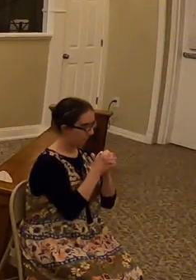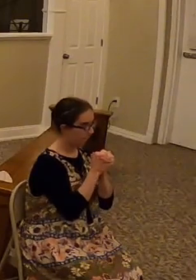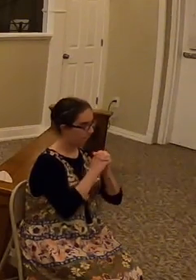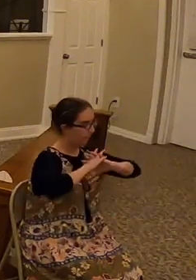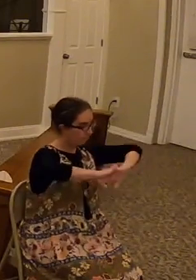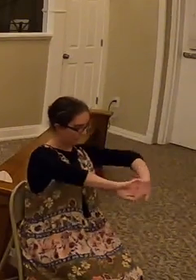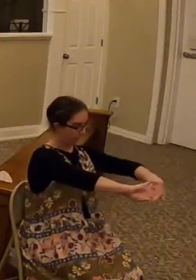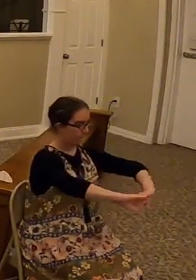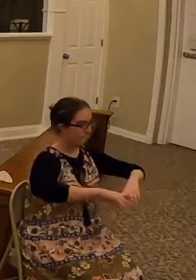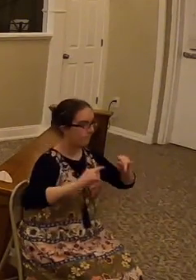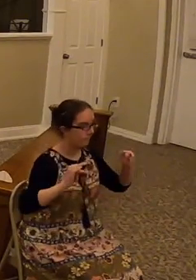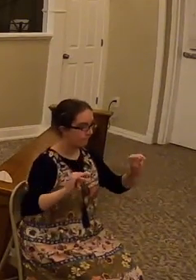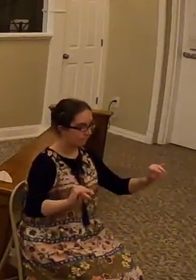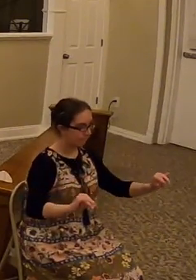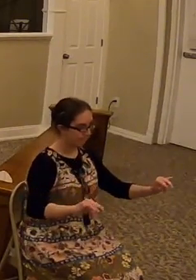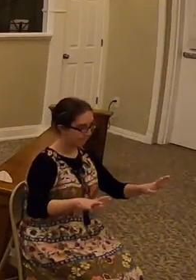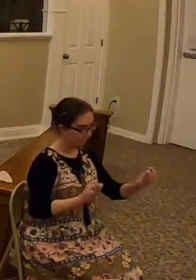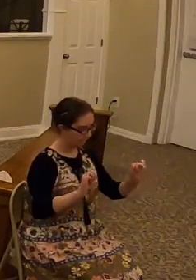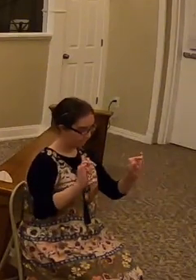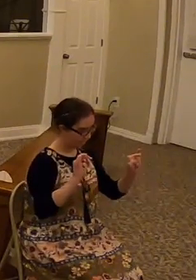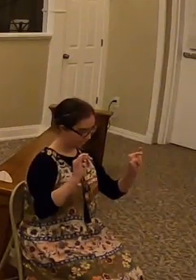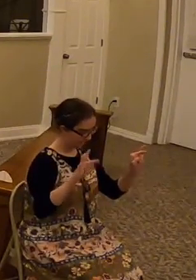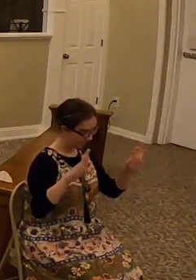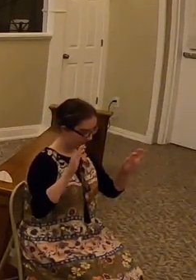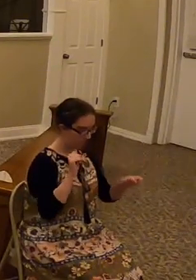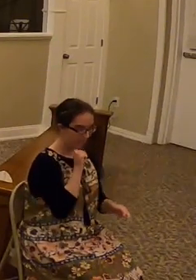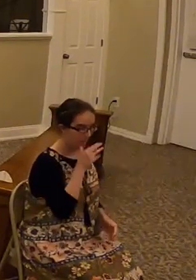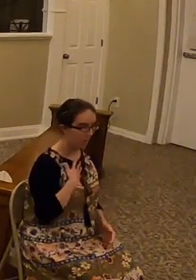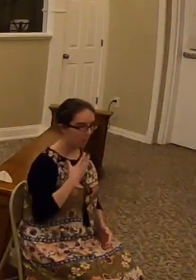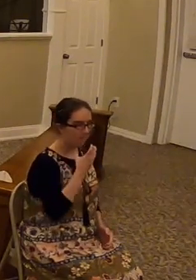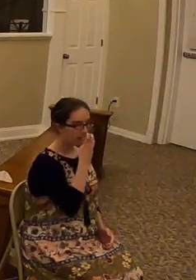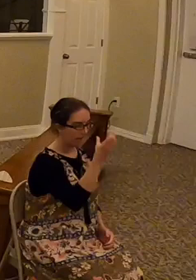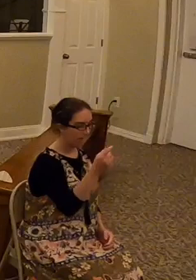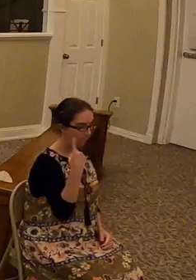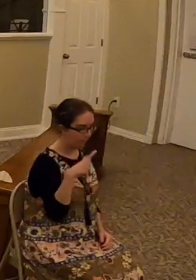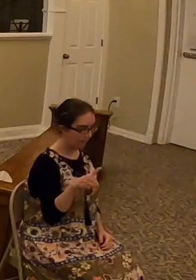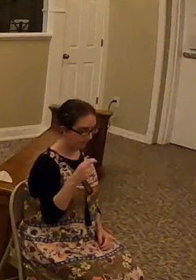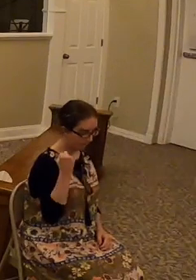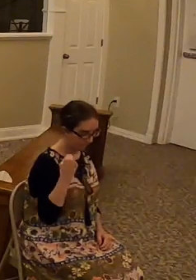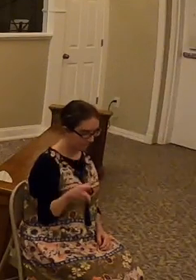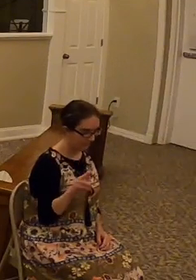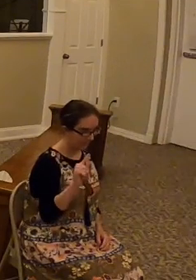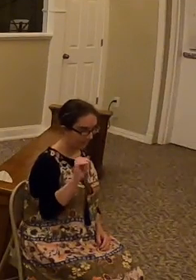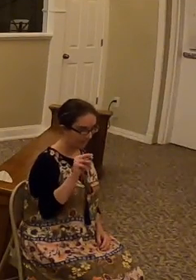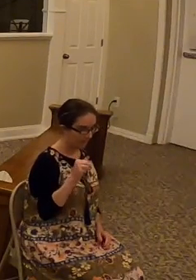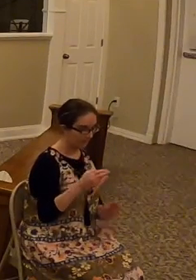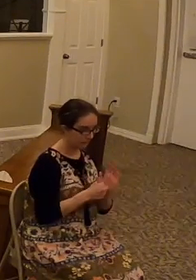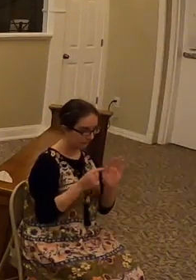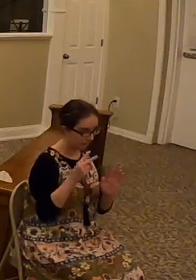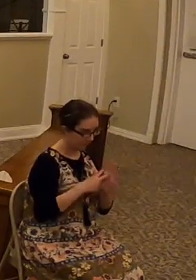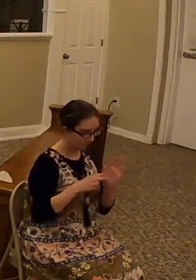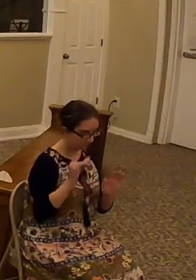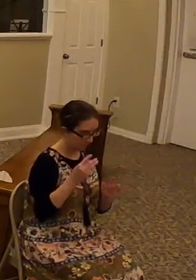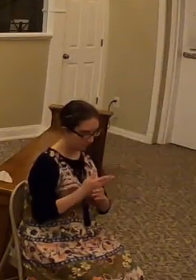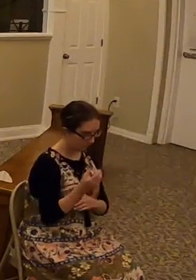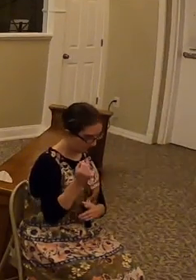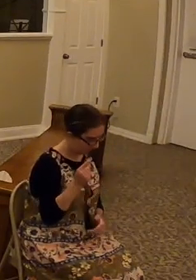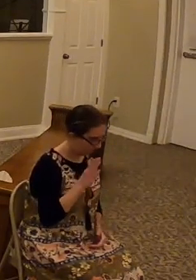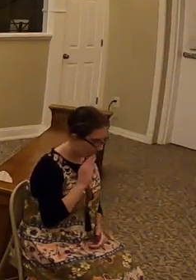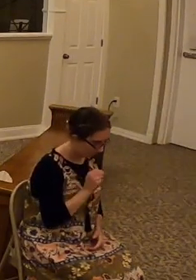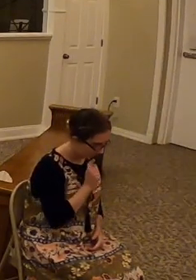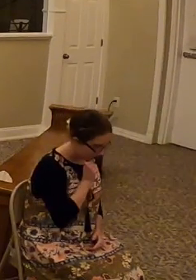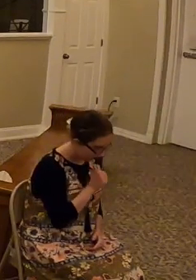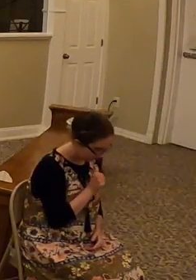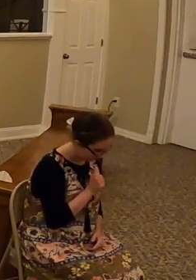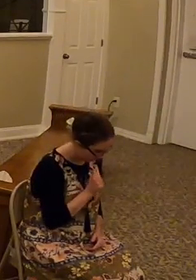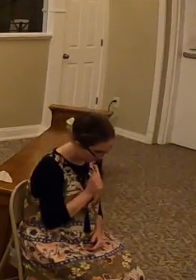evangelistic state. Amen. But that's not my calling. 2 Timothy chapter 1, verses 8 through 11. Be not